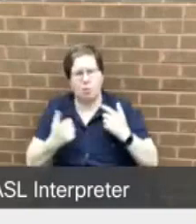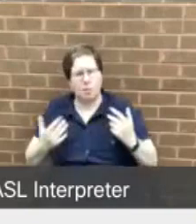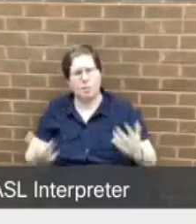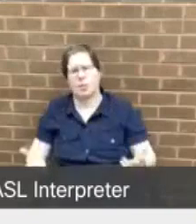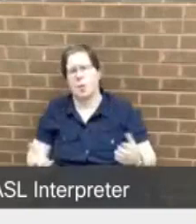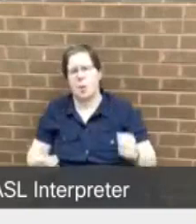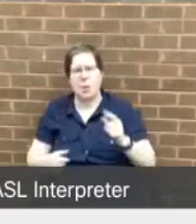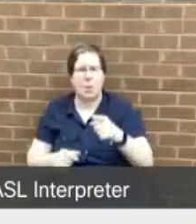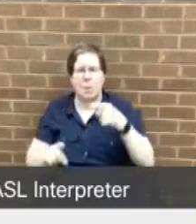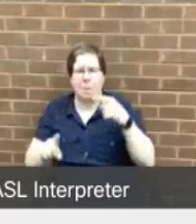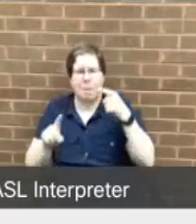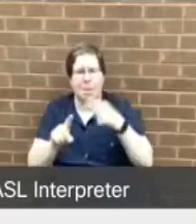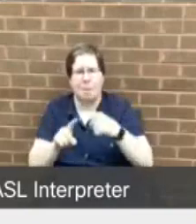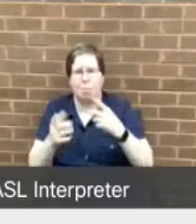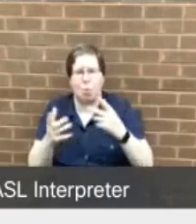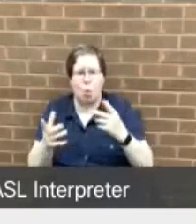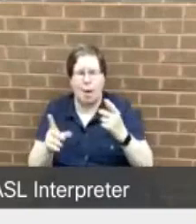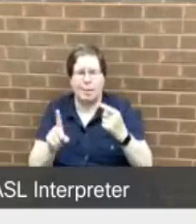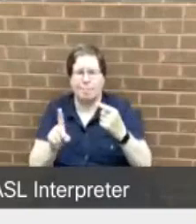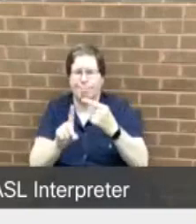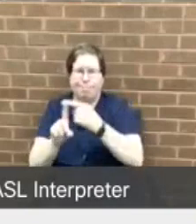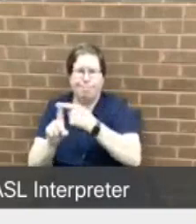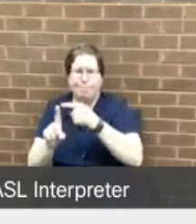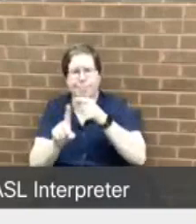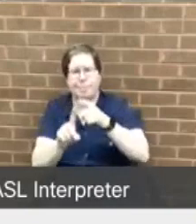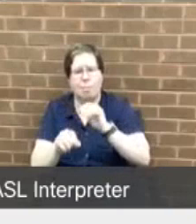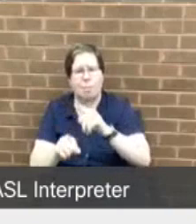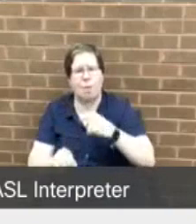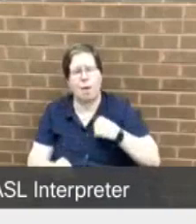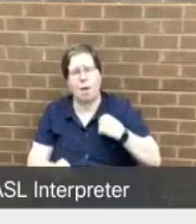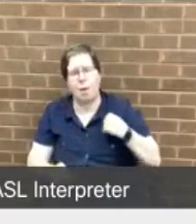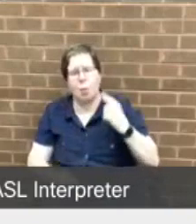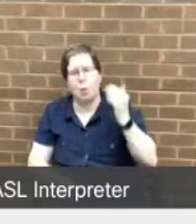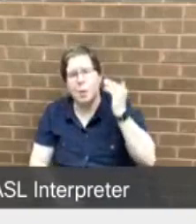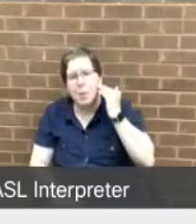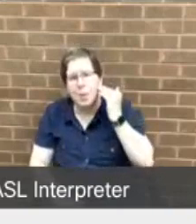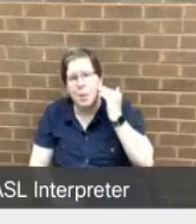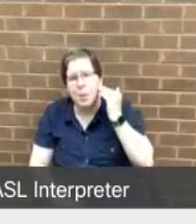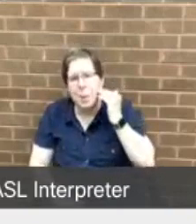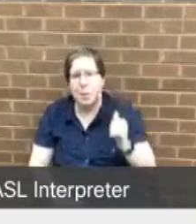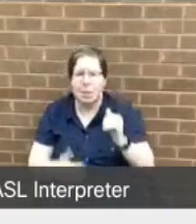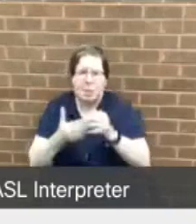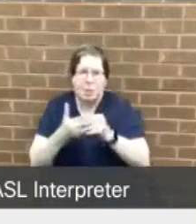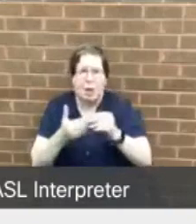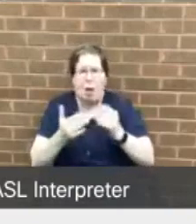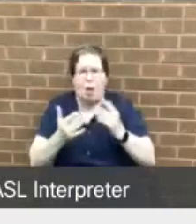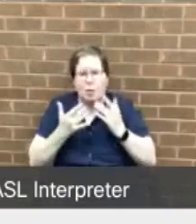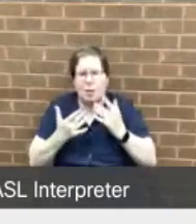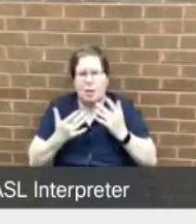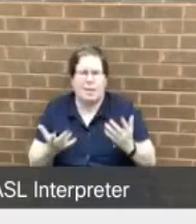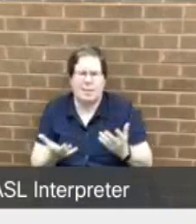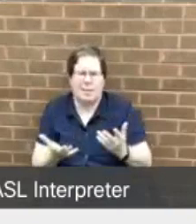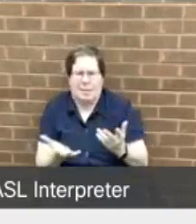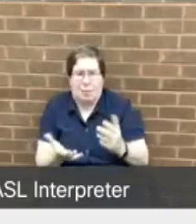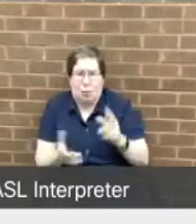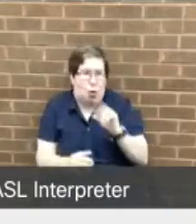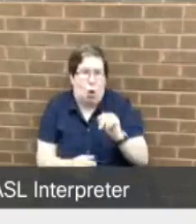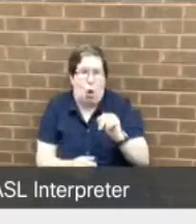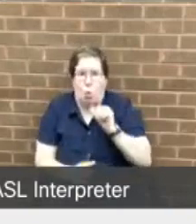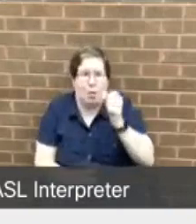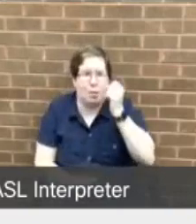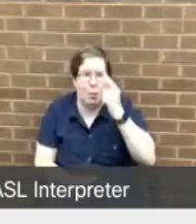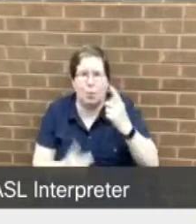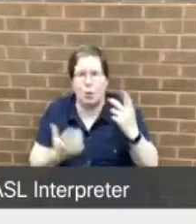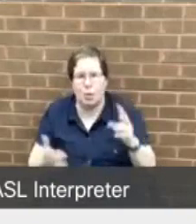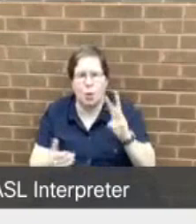The point where I kind of departed from where Delia Fellmark was we know the dollars are so scarce, or we understand it. I don't understand it. Why